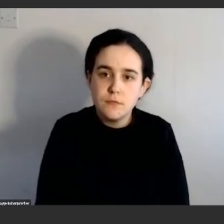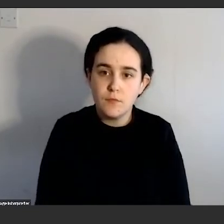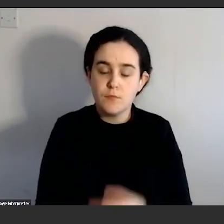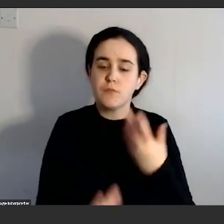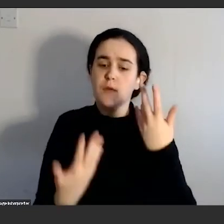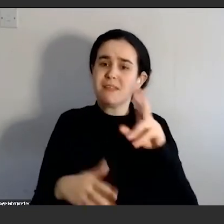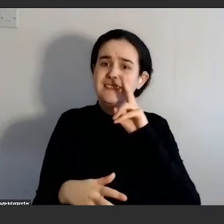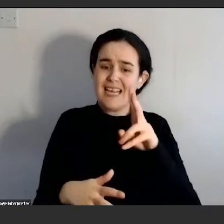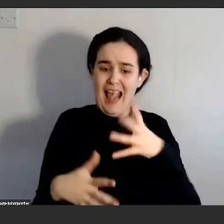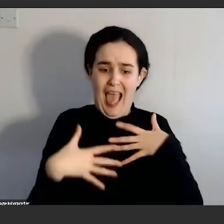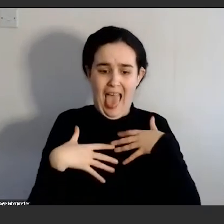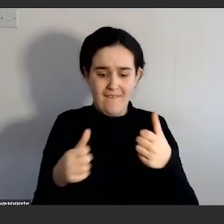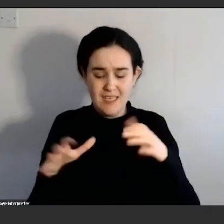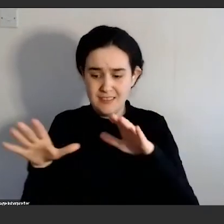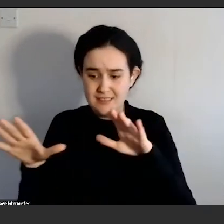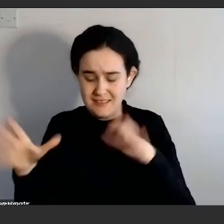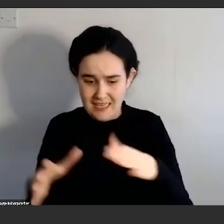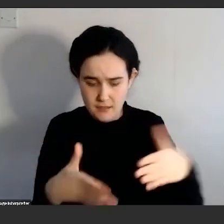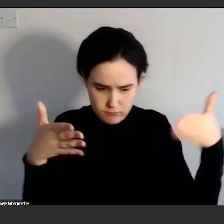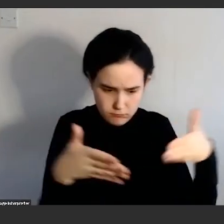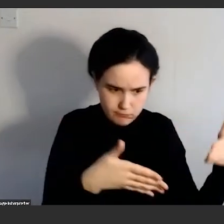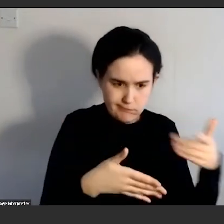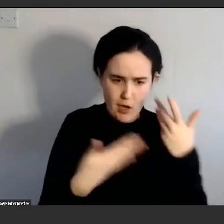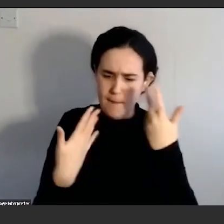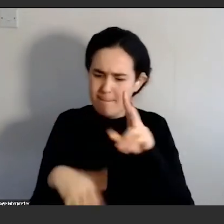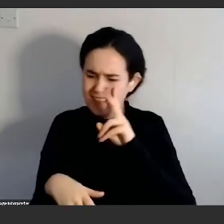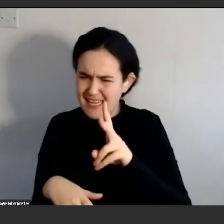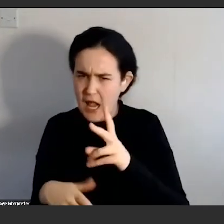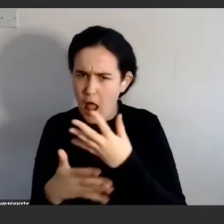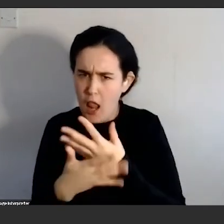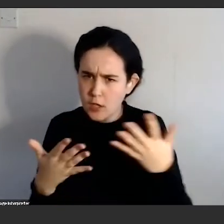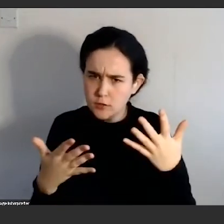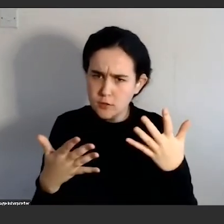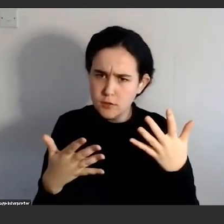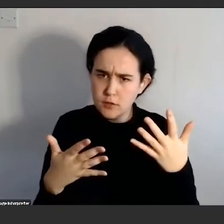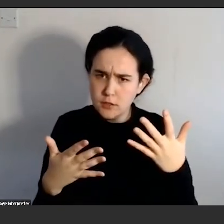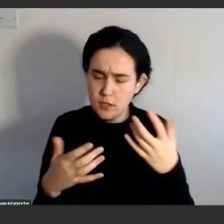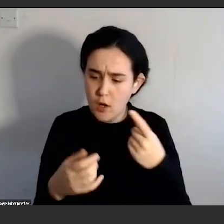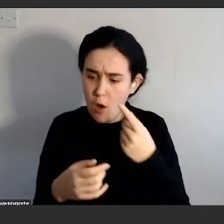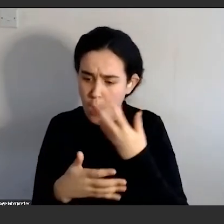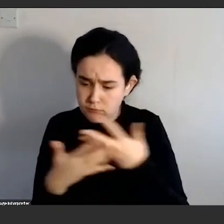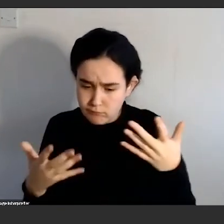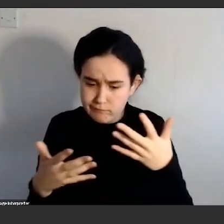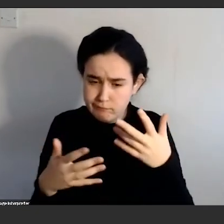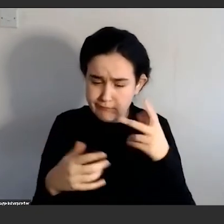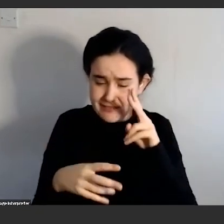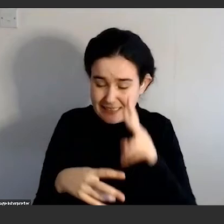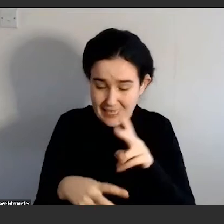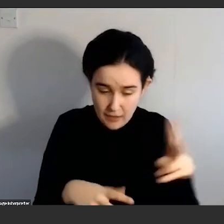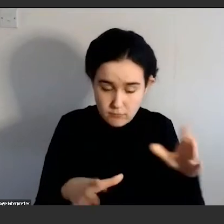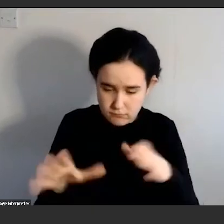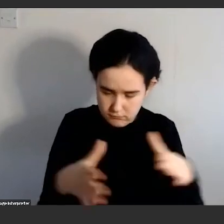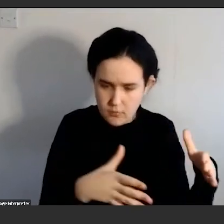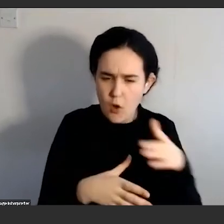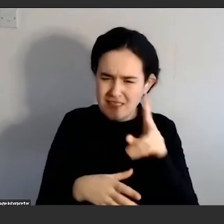already thinking about people with disabilities? How are they in that plan? What will we do? Are you seeing